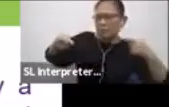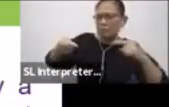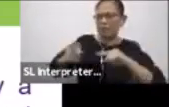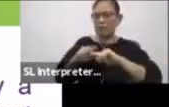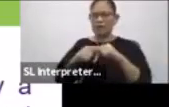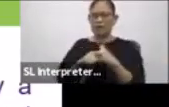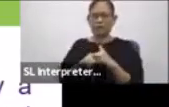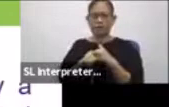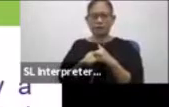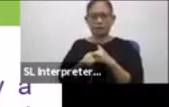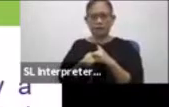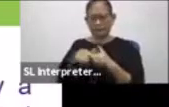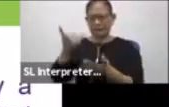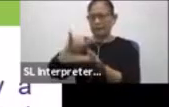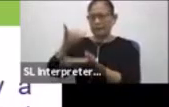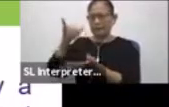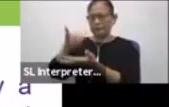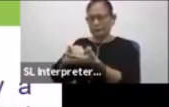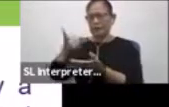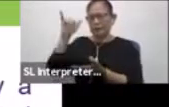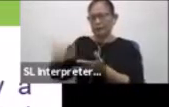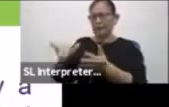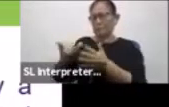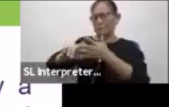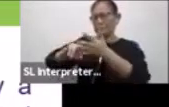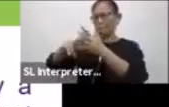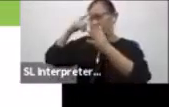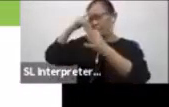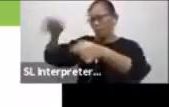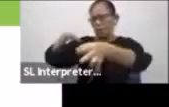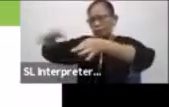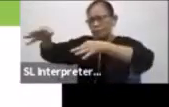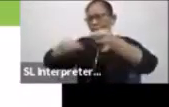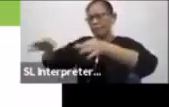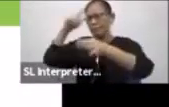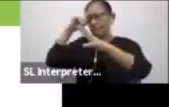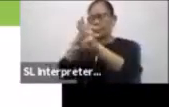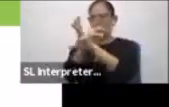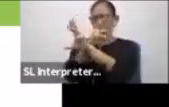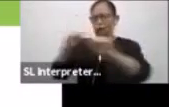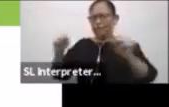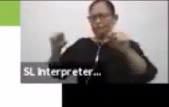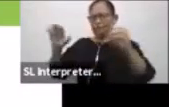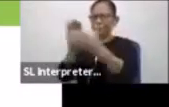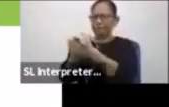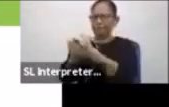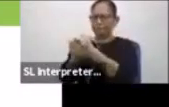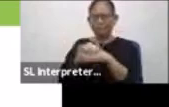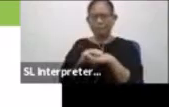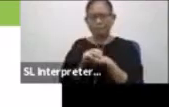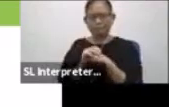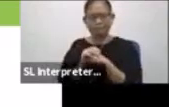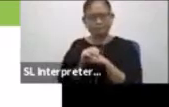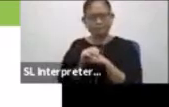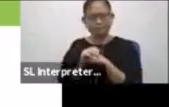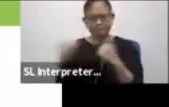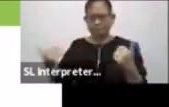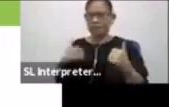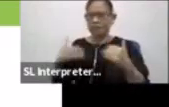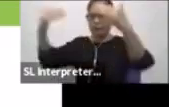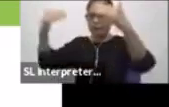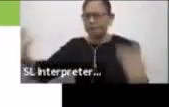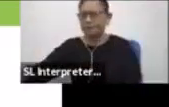sexual marital rape, to define it. And this is how I have organized my